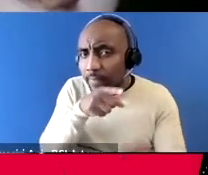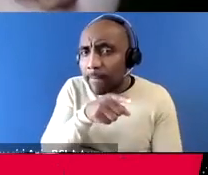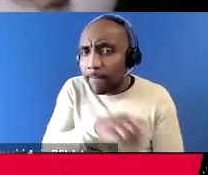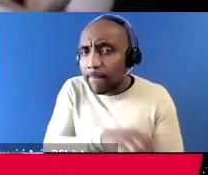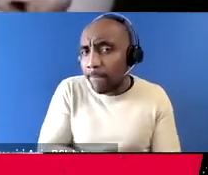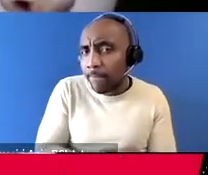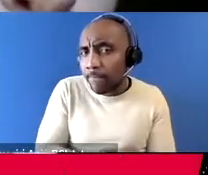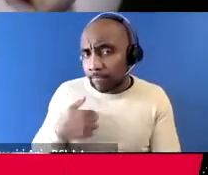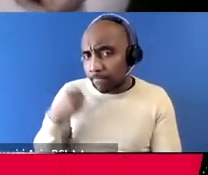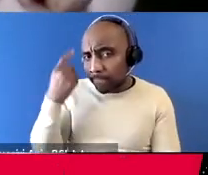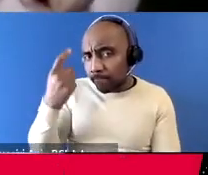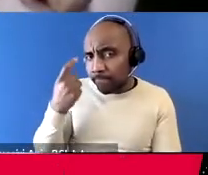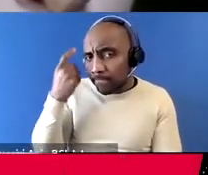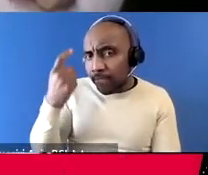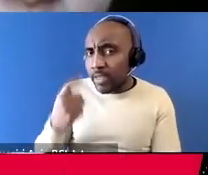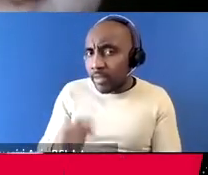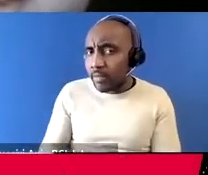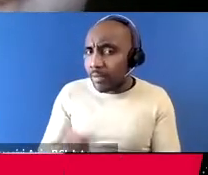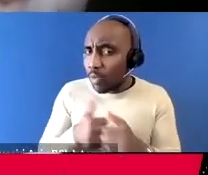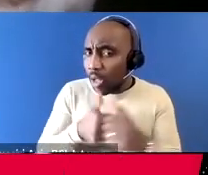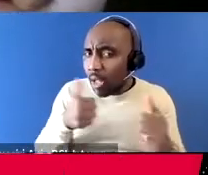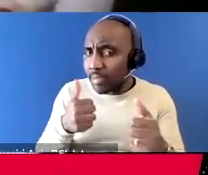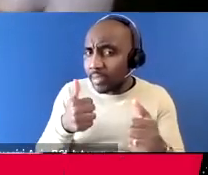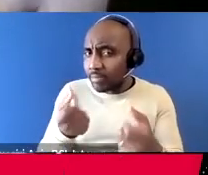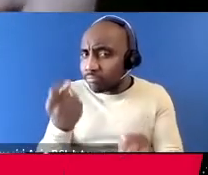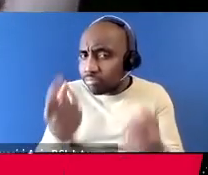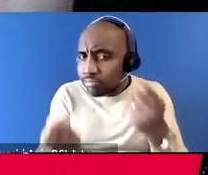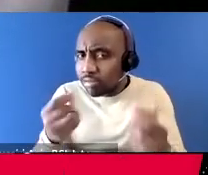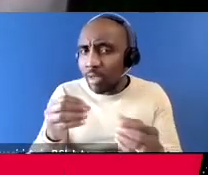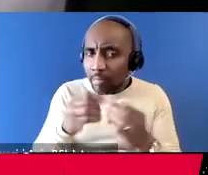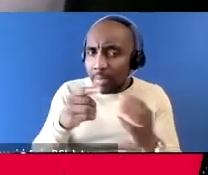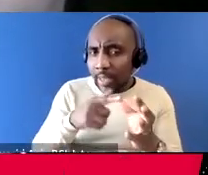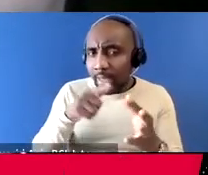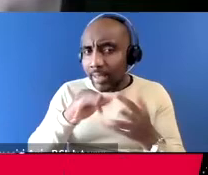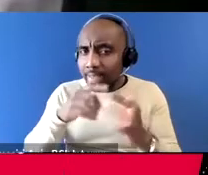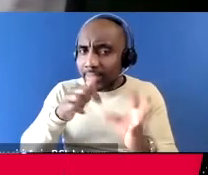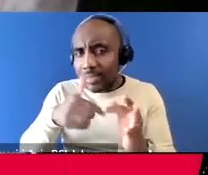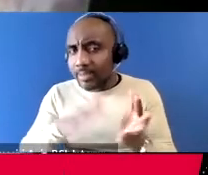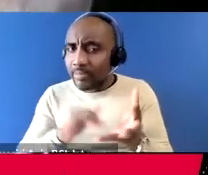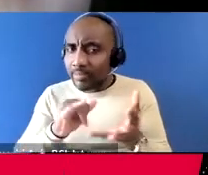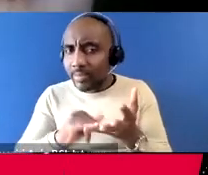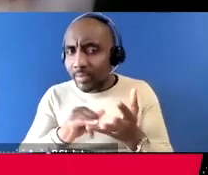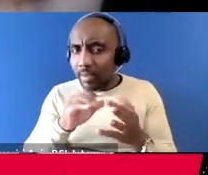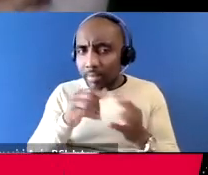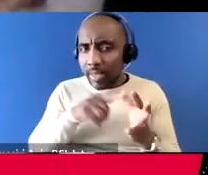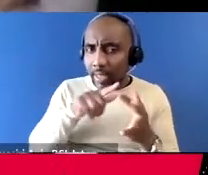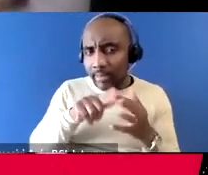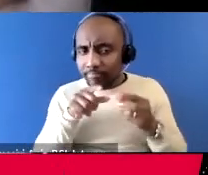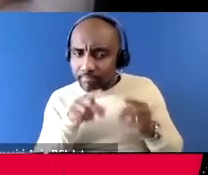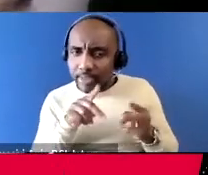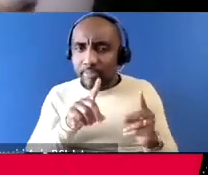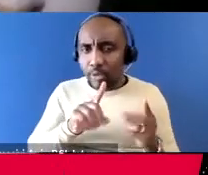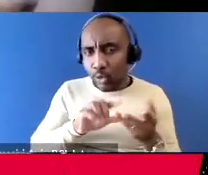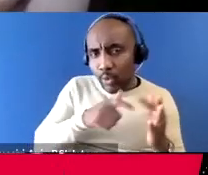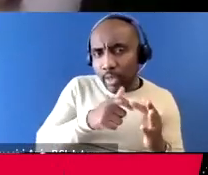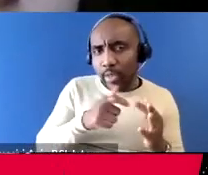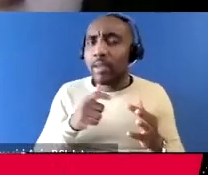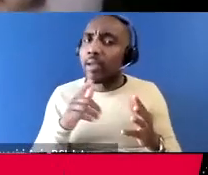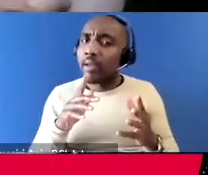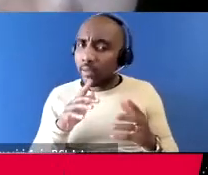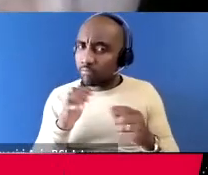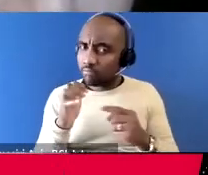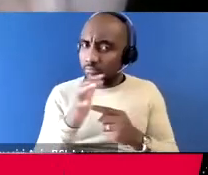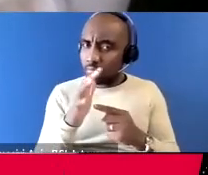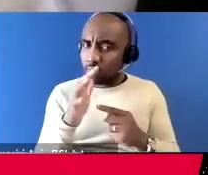So I'm thinking, we've talked about them a lot, and thinking about the UK's BAE Systems, which, as we've said, is the prime